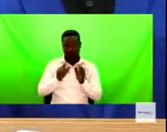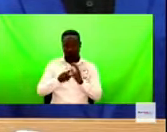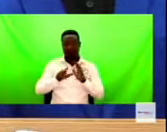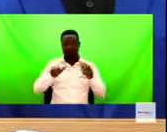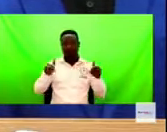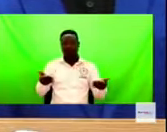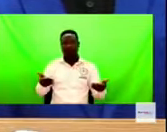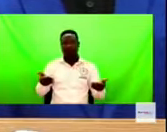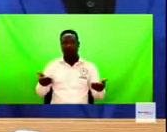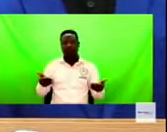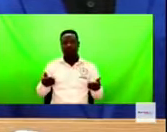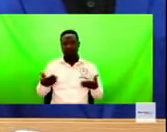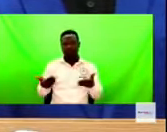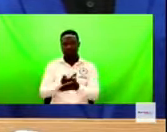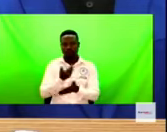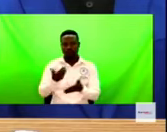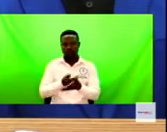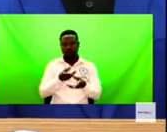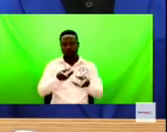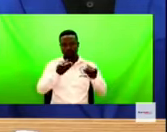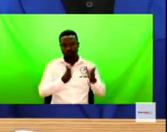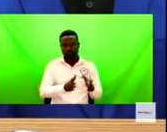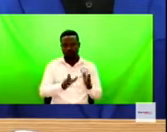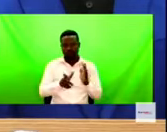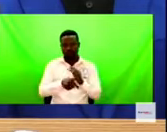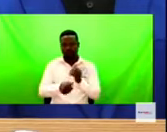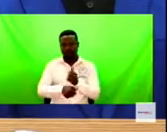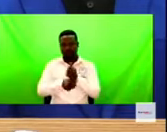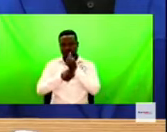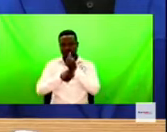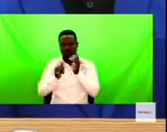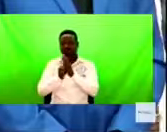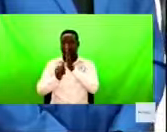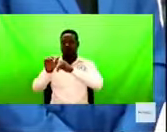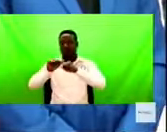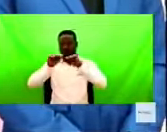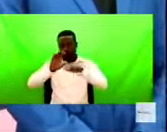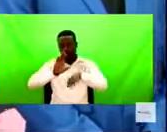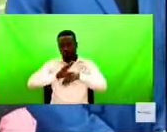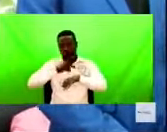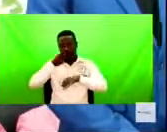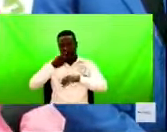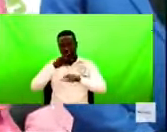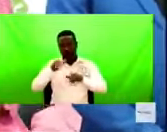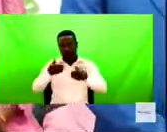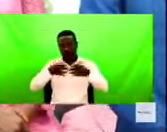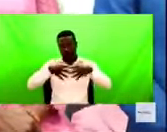to you the new directors and deputies that God has blessed his church with.